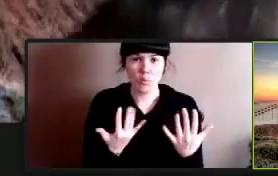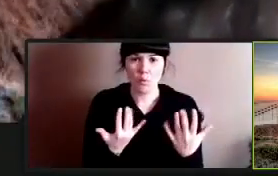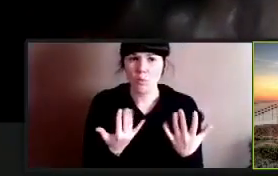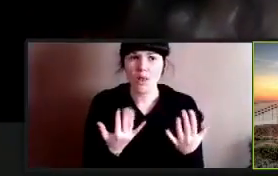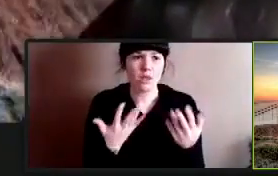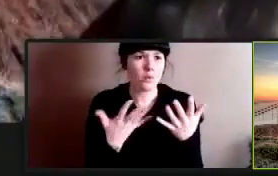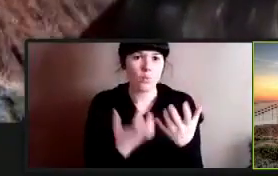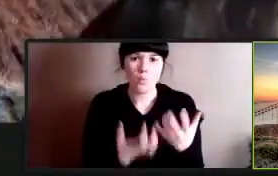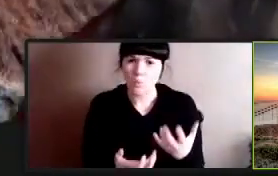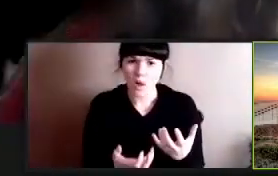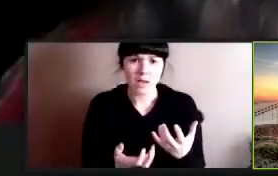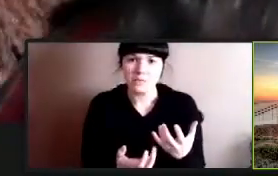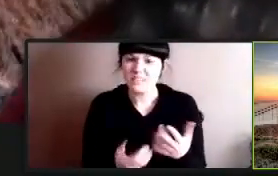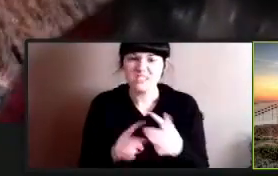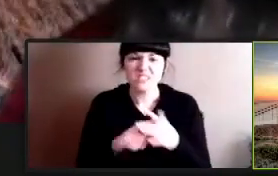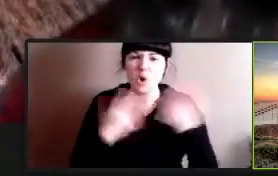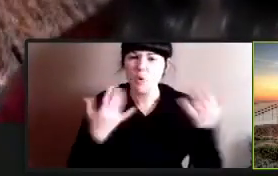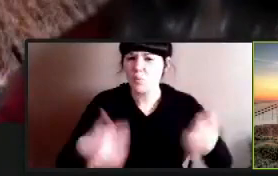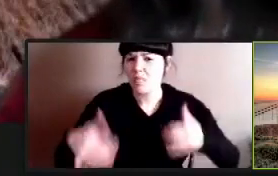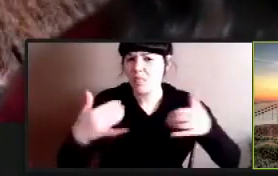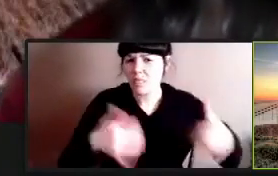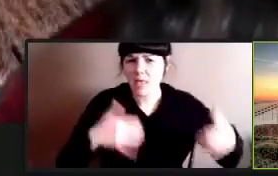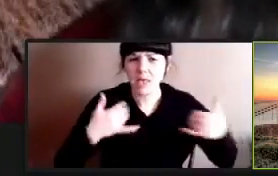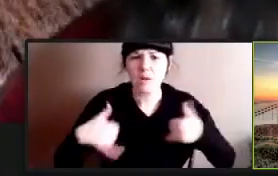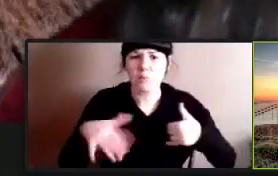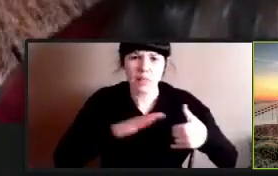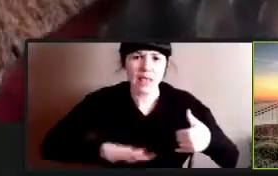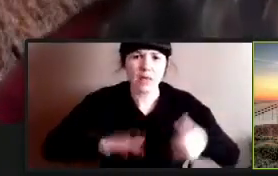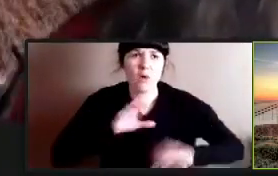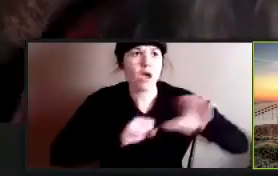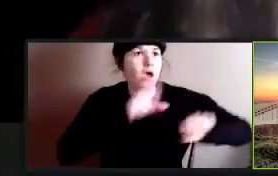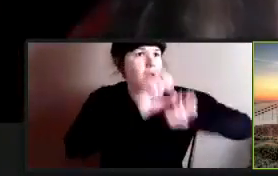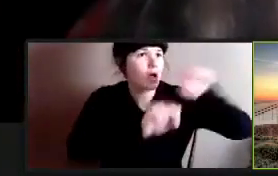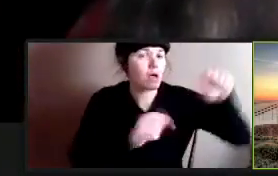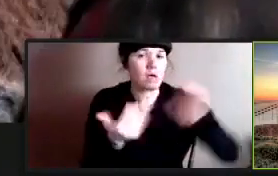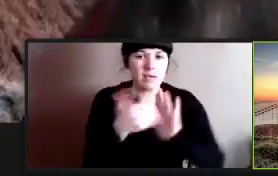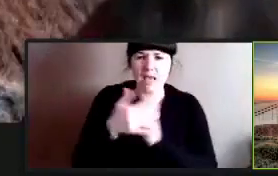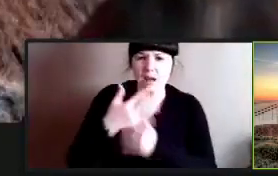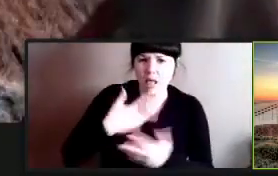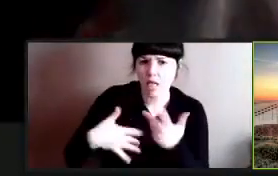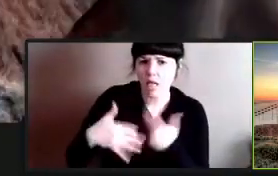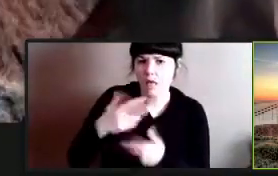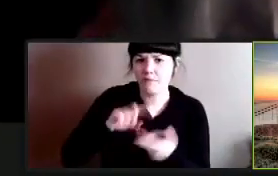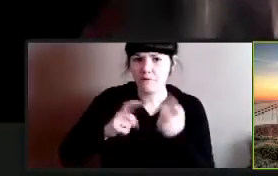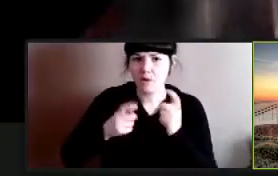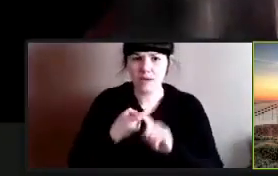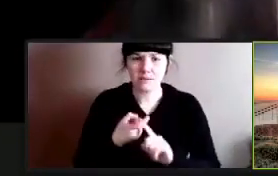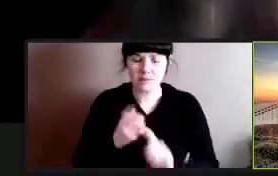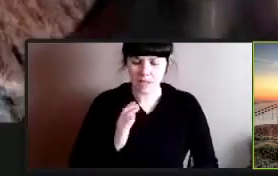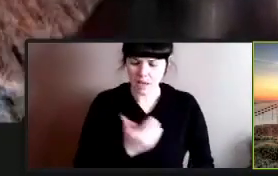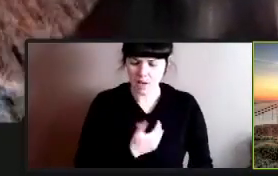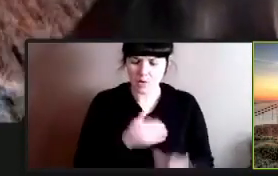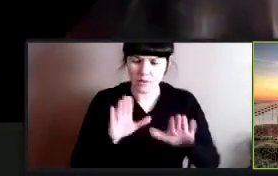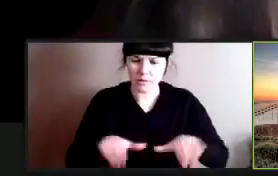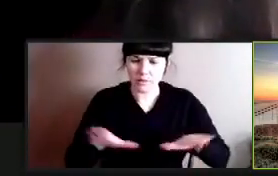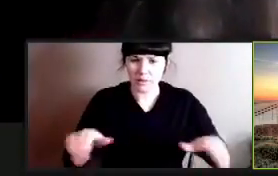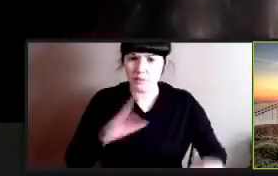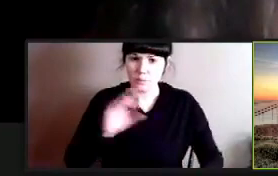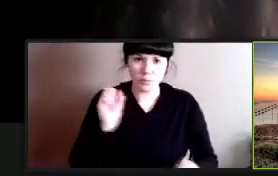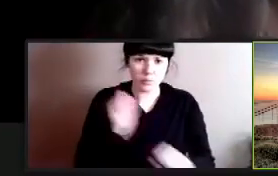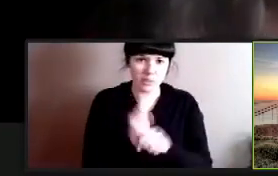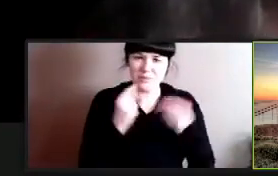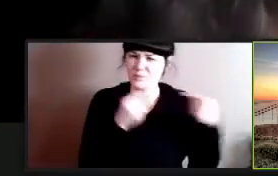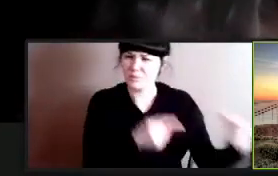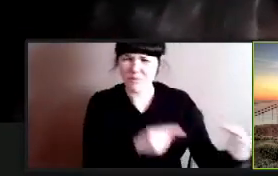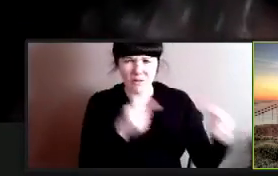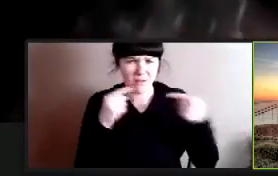again with her friends. So our kids are definitely struggling. I know we have our struggles